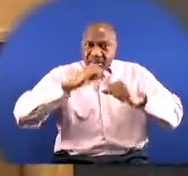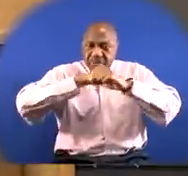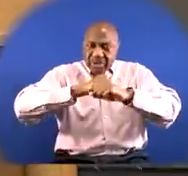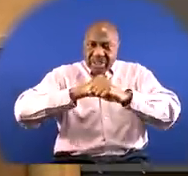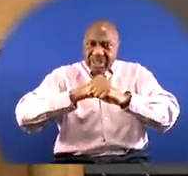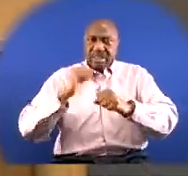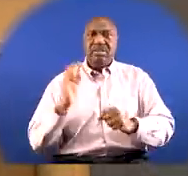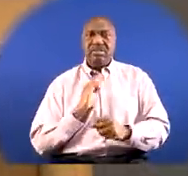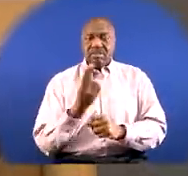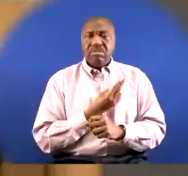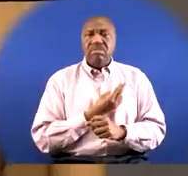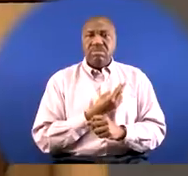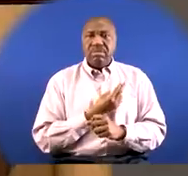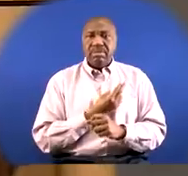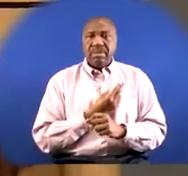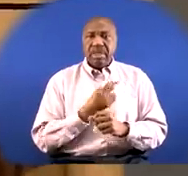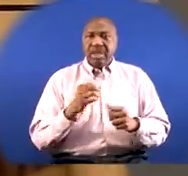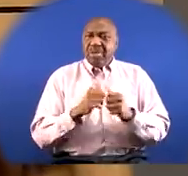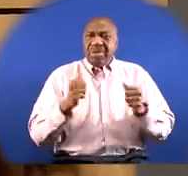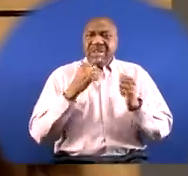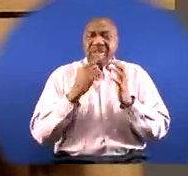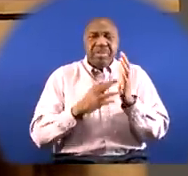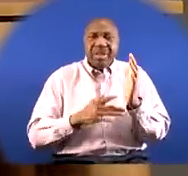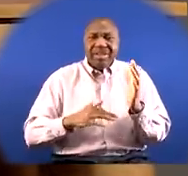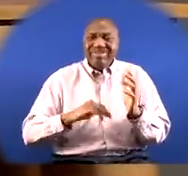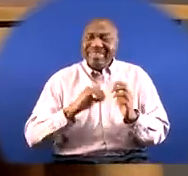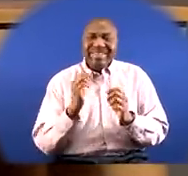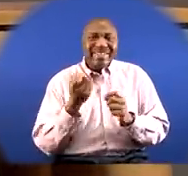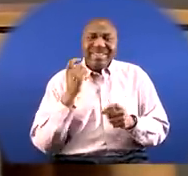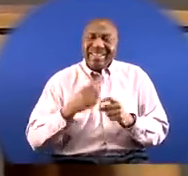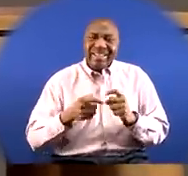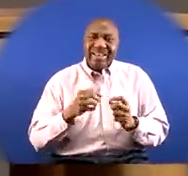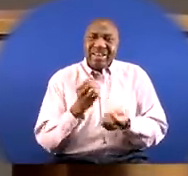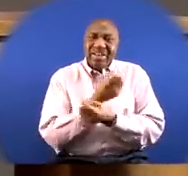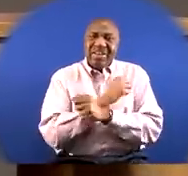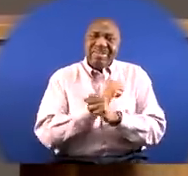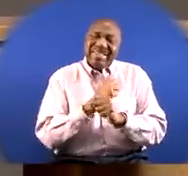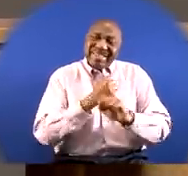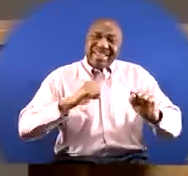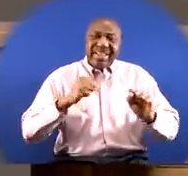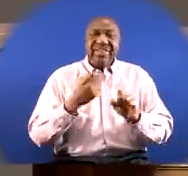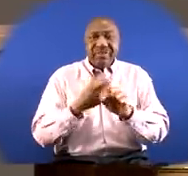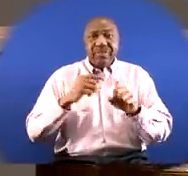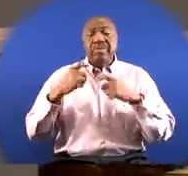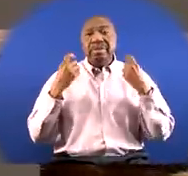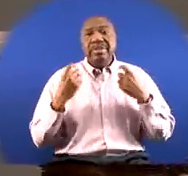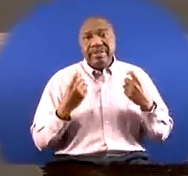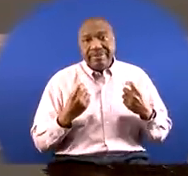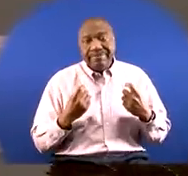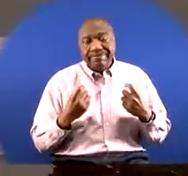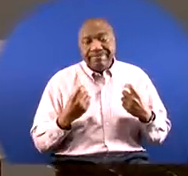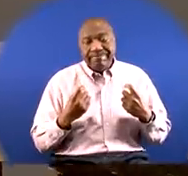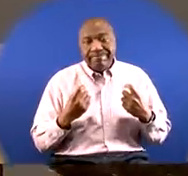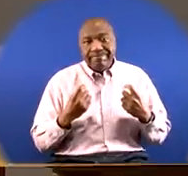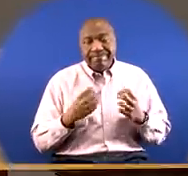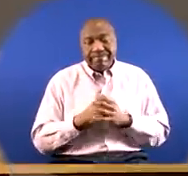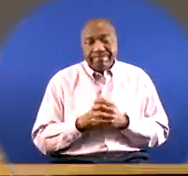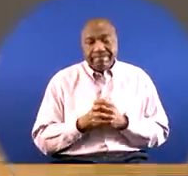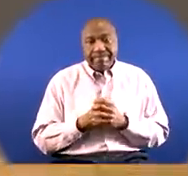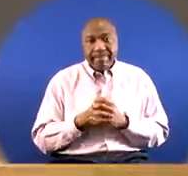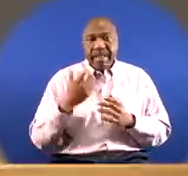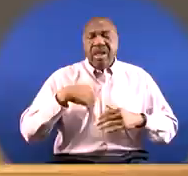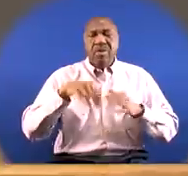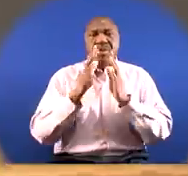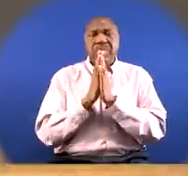us. Without the shedding of blood, there is no remission for our sins. And we pray, oh God, that